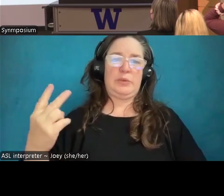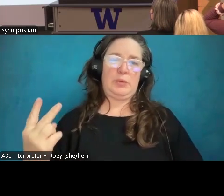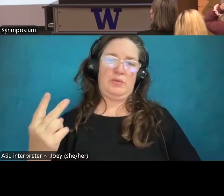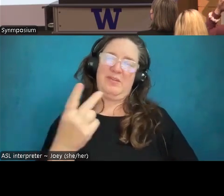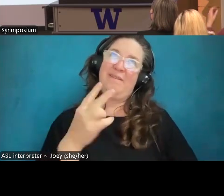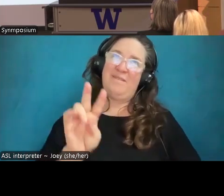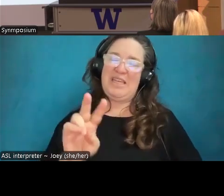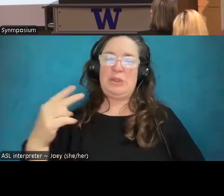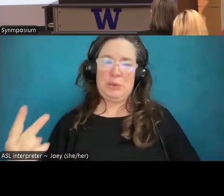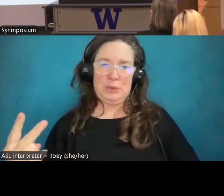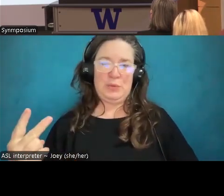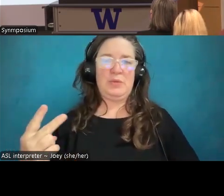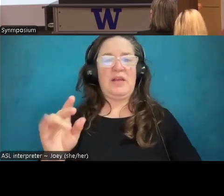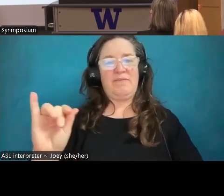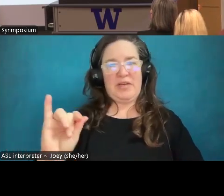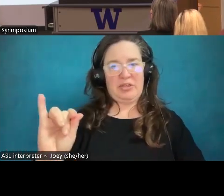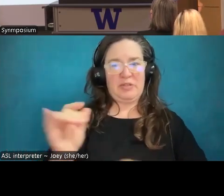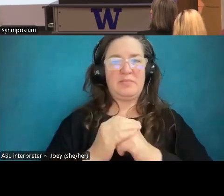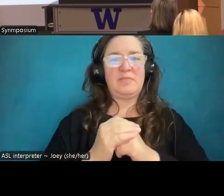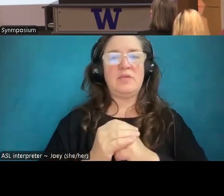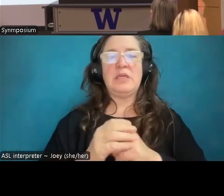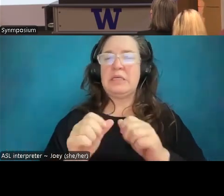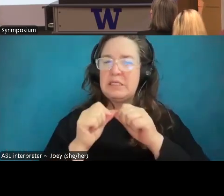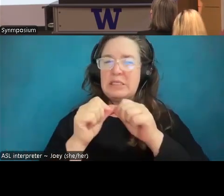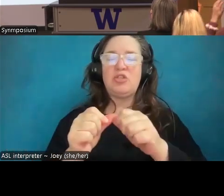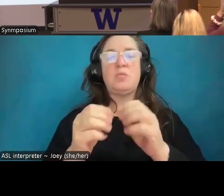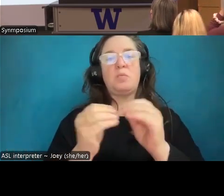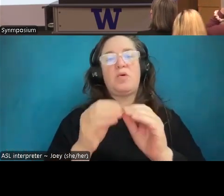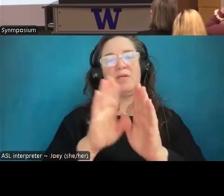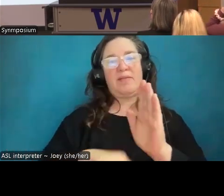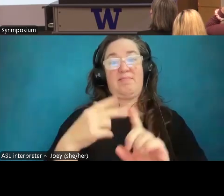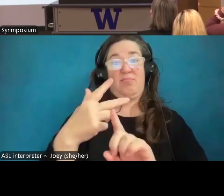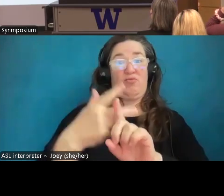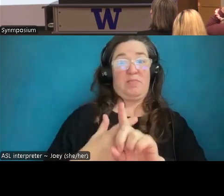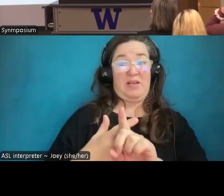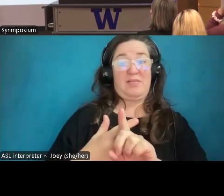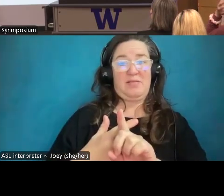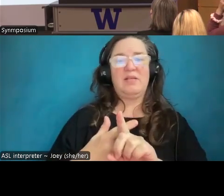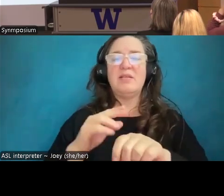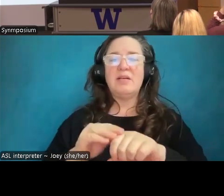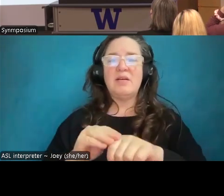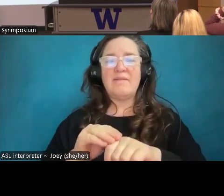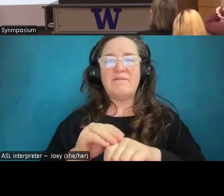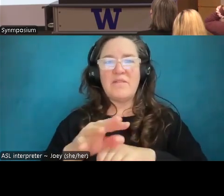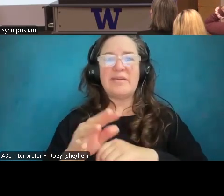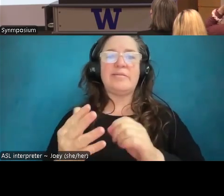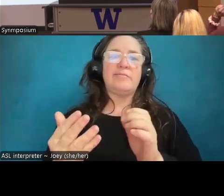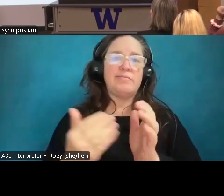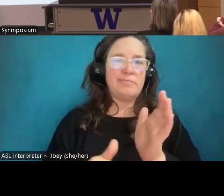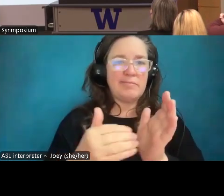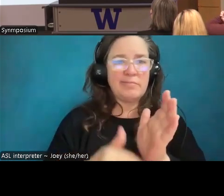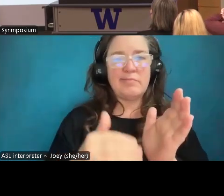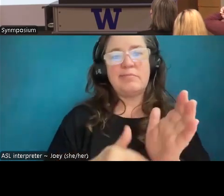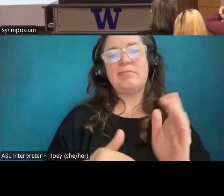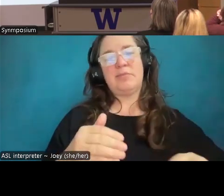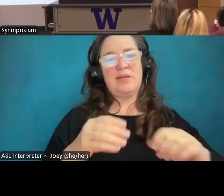progressive disease state that affects one or more organ systems. So I'd like to highlight some of these manifestations because for the clinicians in